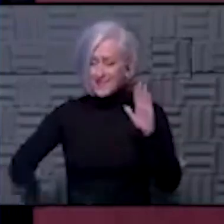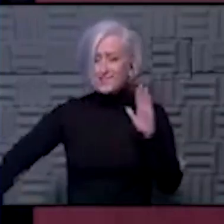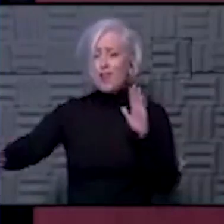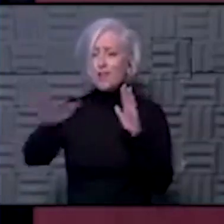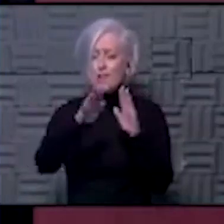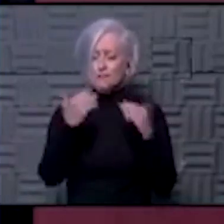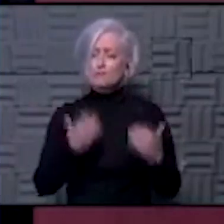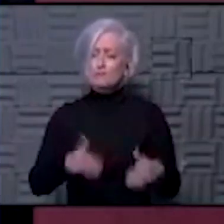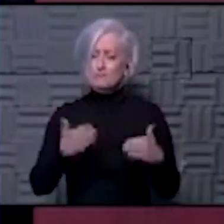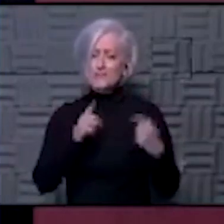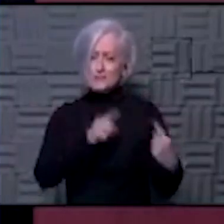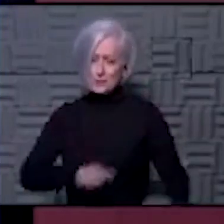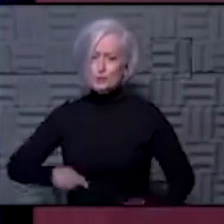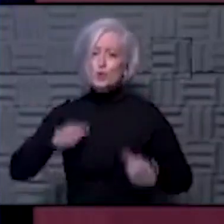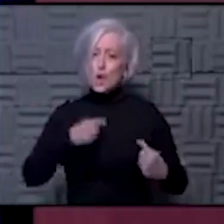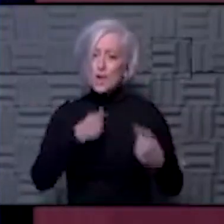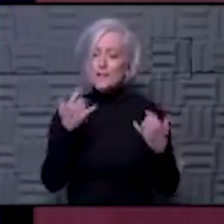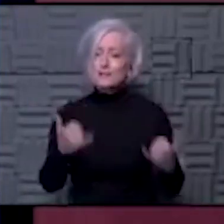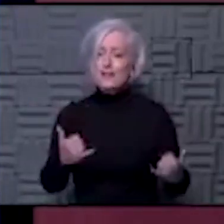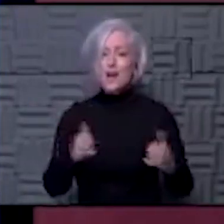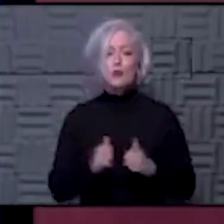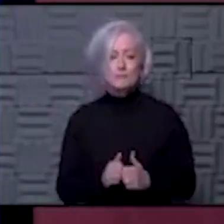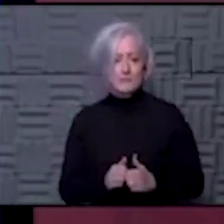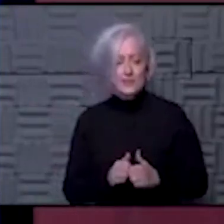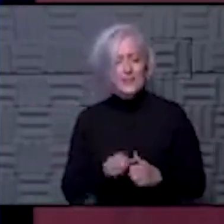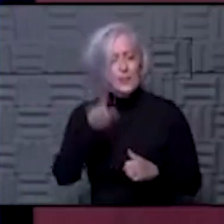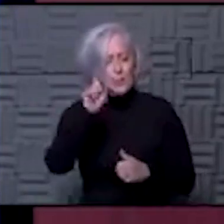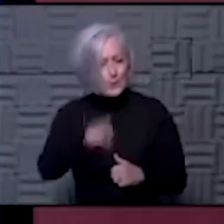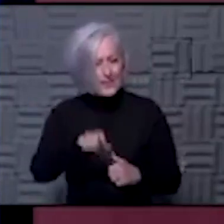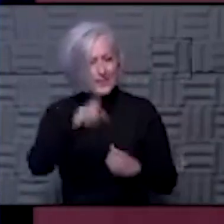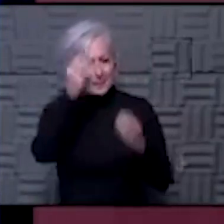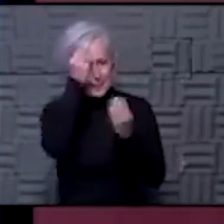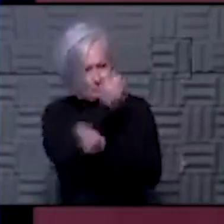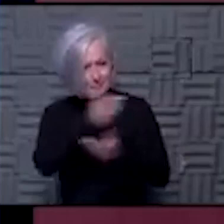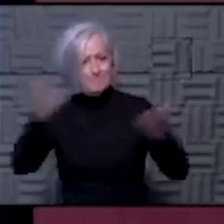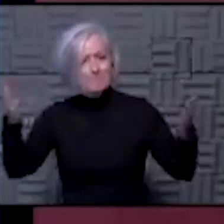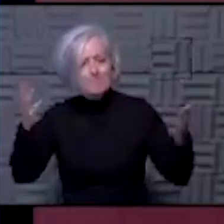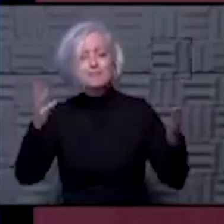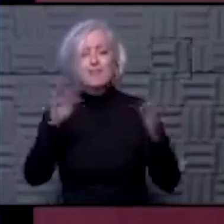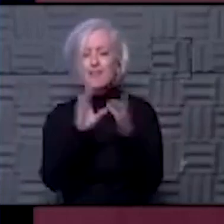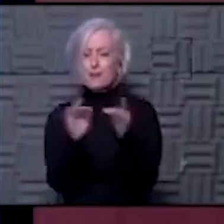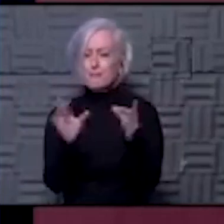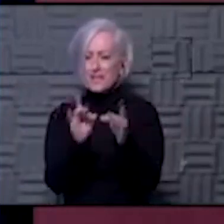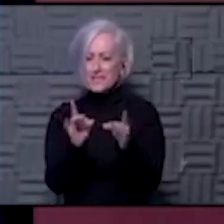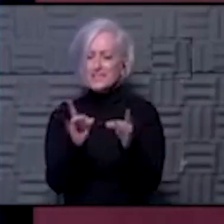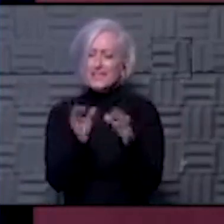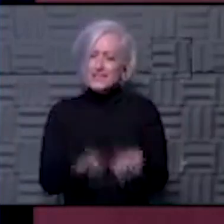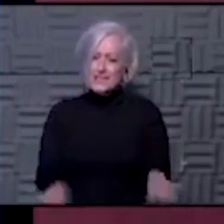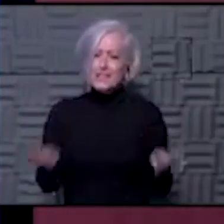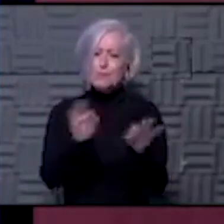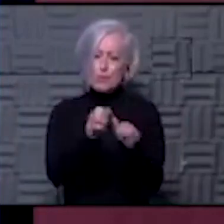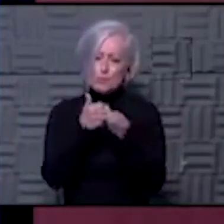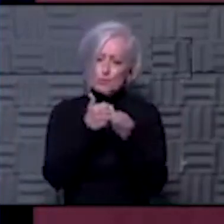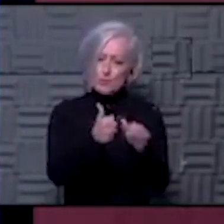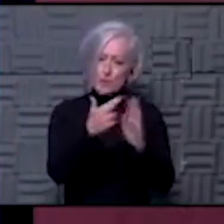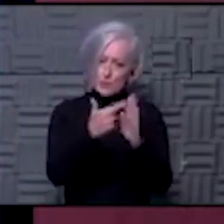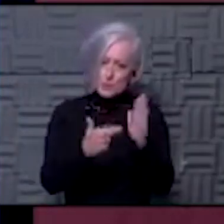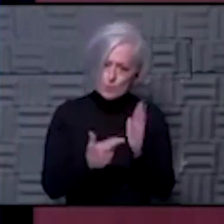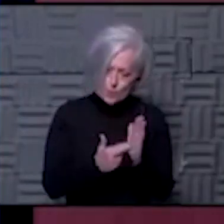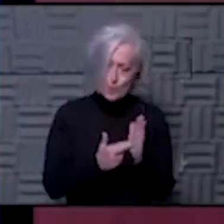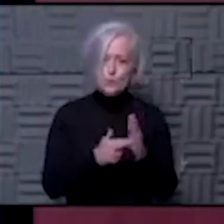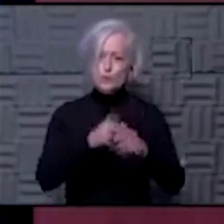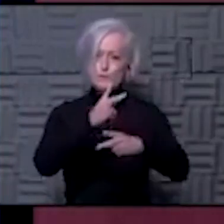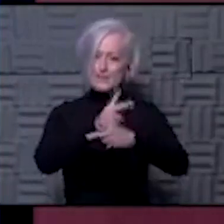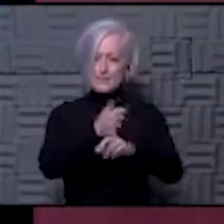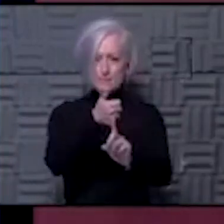right now. And I think we have to get the message that there's nothing more important out there than trying to follow the rules of infection control to keep yourself safe.